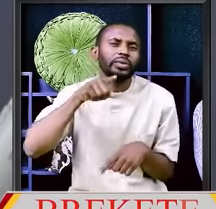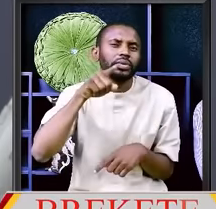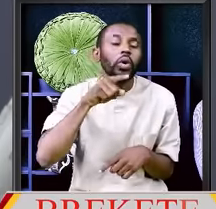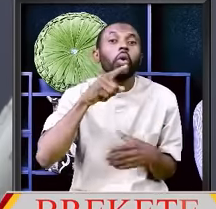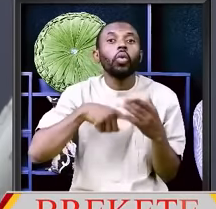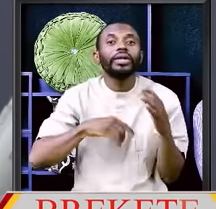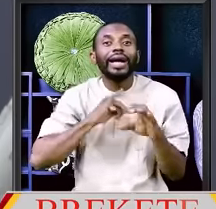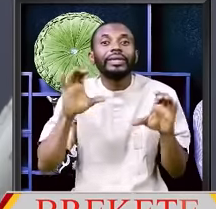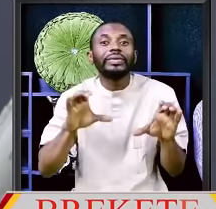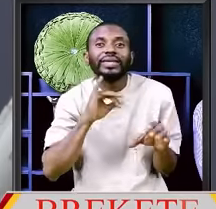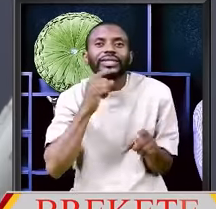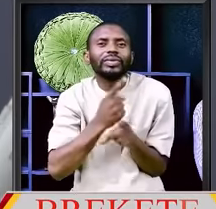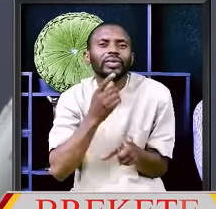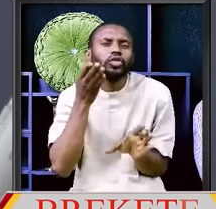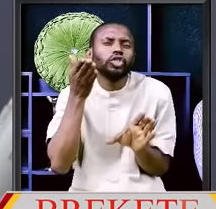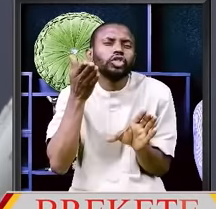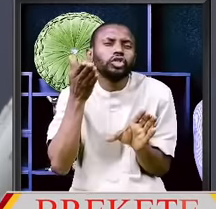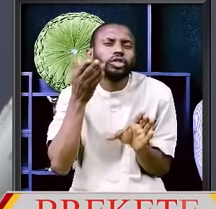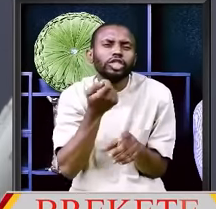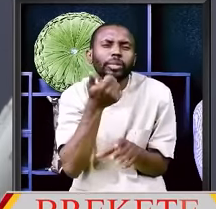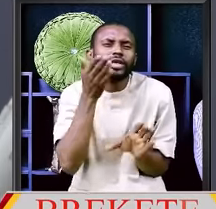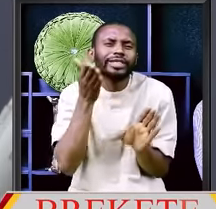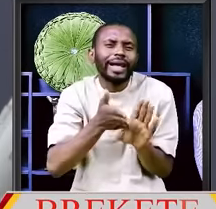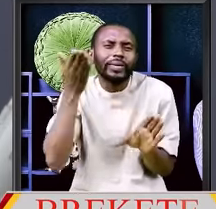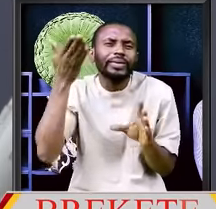a small psychological intervention,